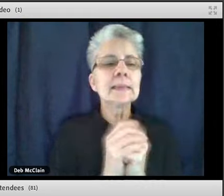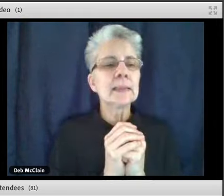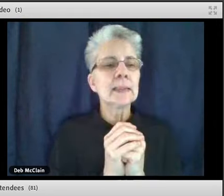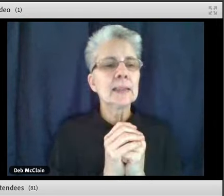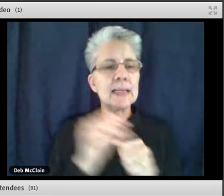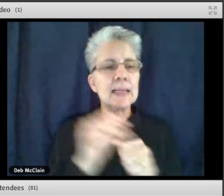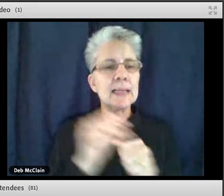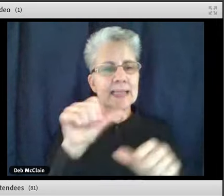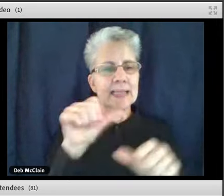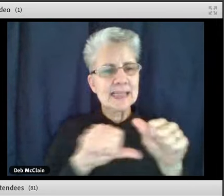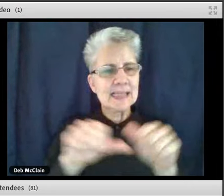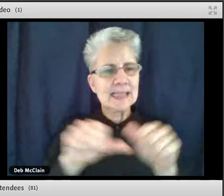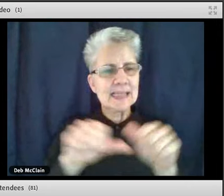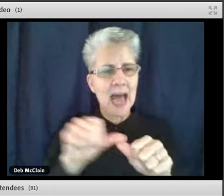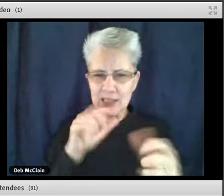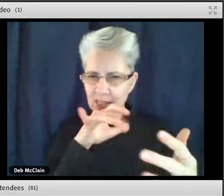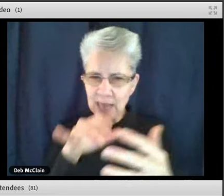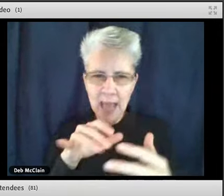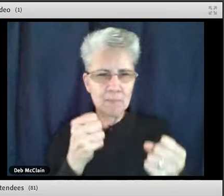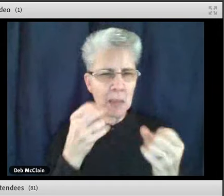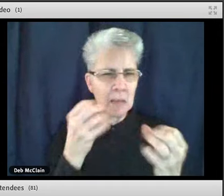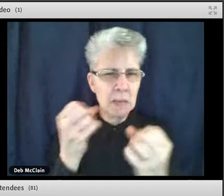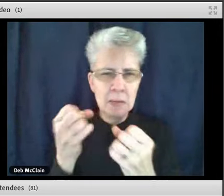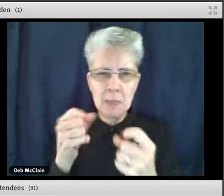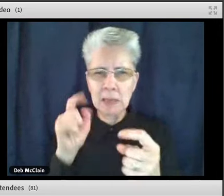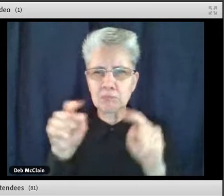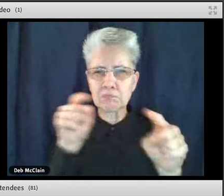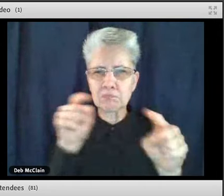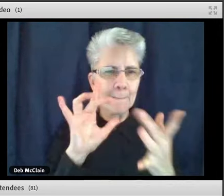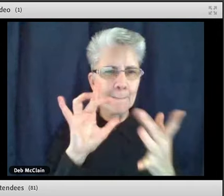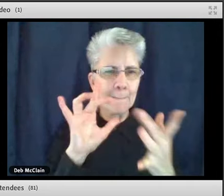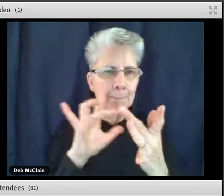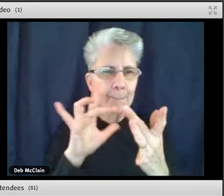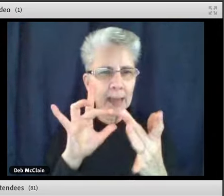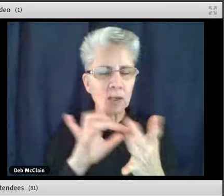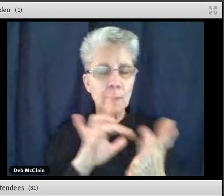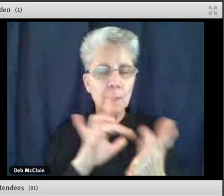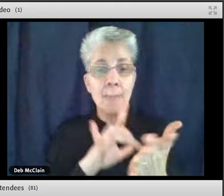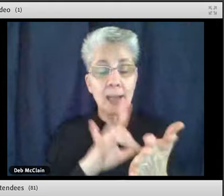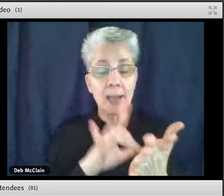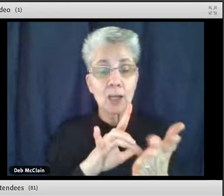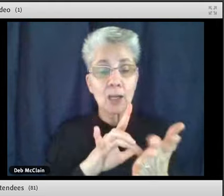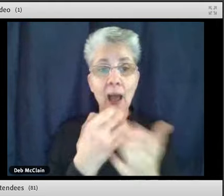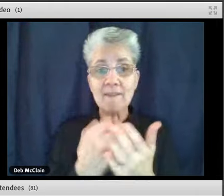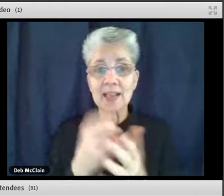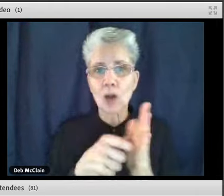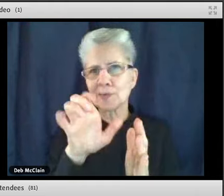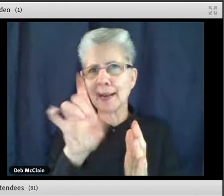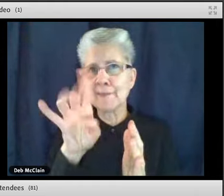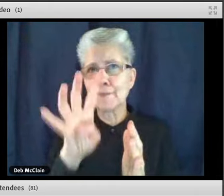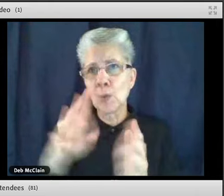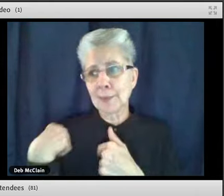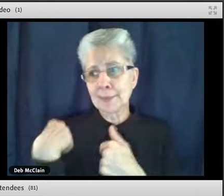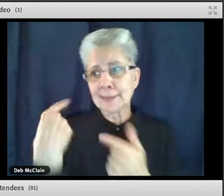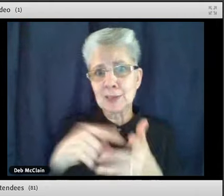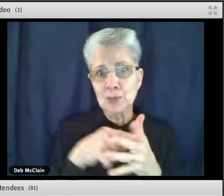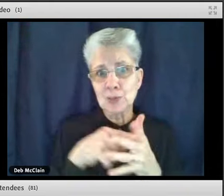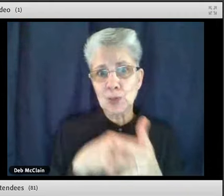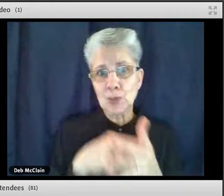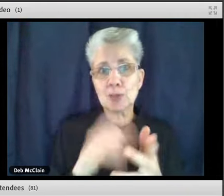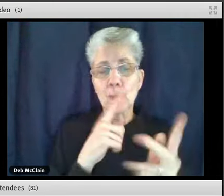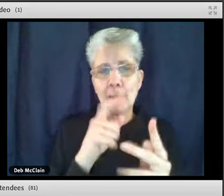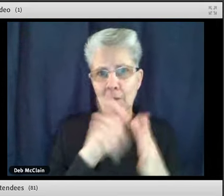you can do to not panic. And let me just be clear. I'm not trying